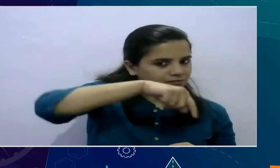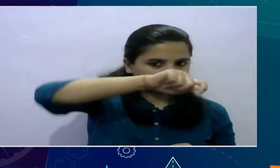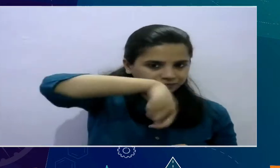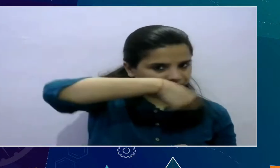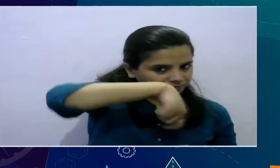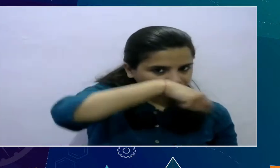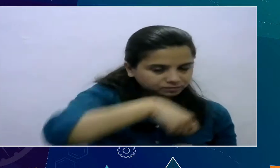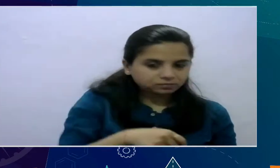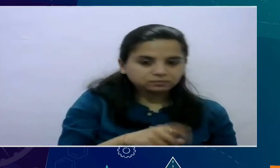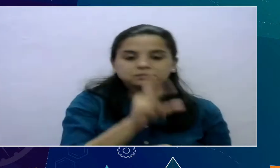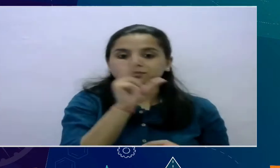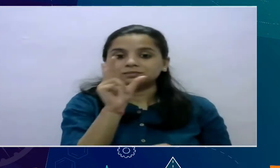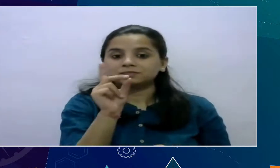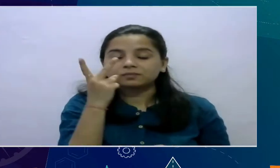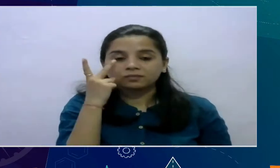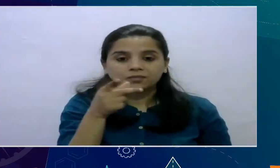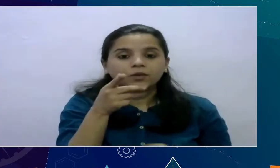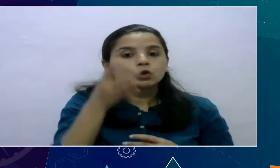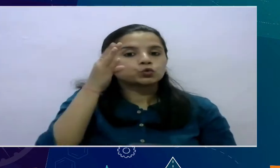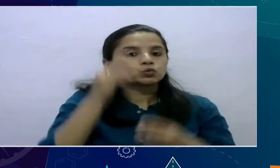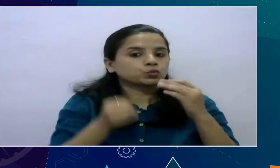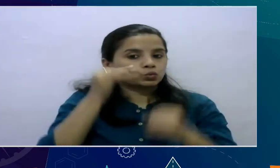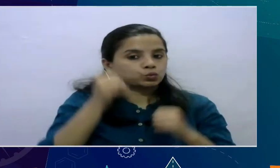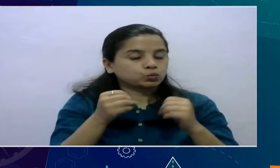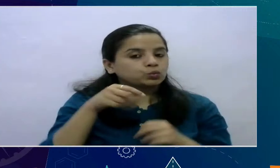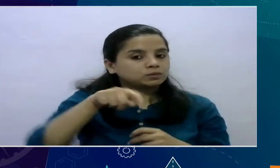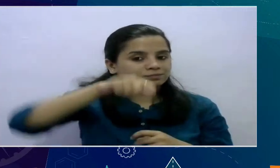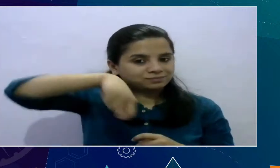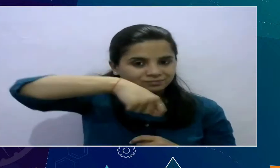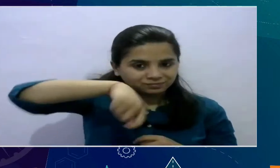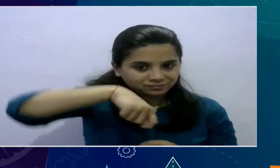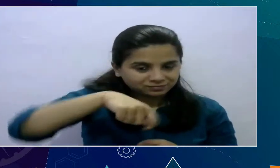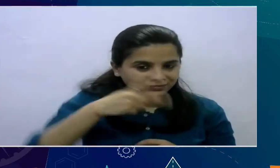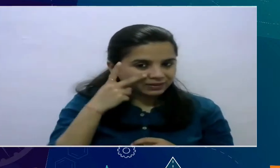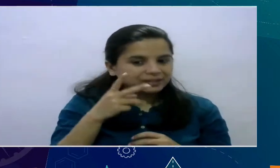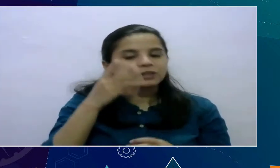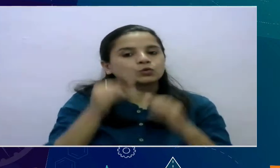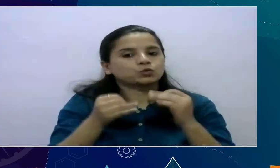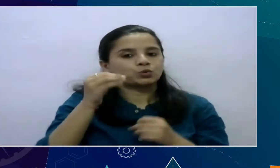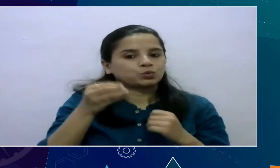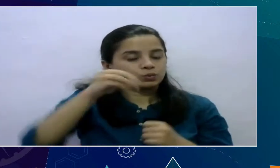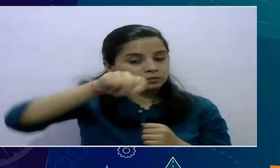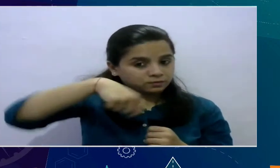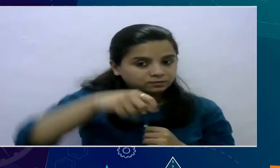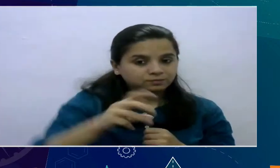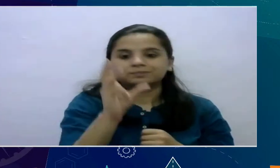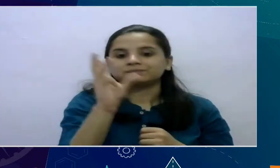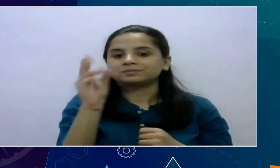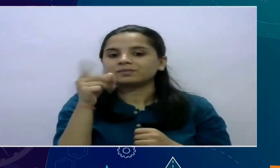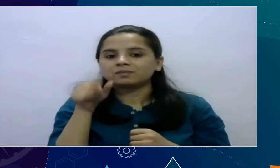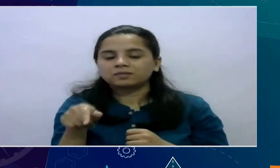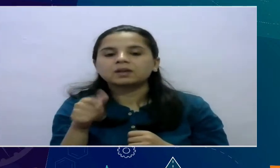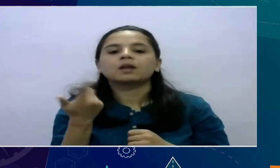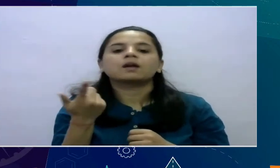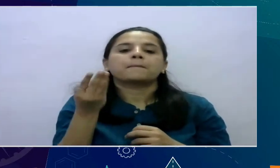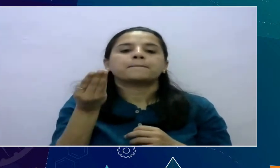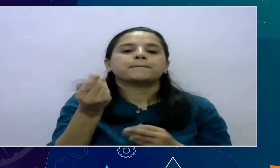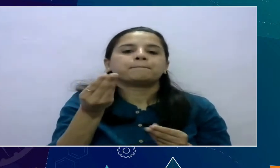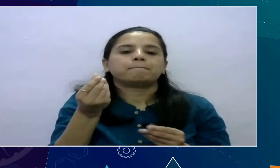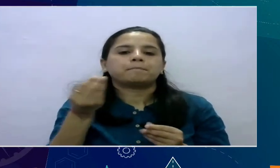This, milk in water. Little bit of milk, a few drops of milk in water. And this is soil in